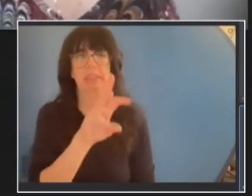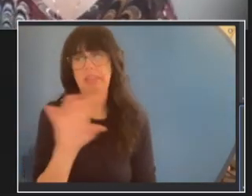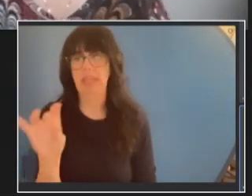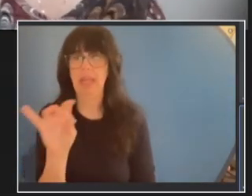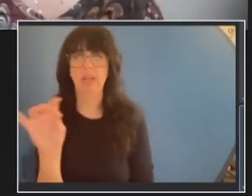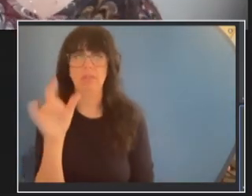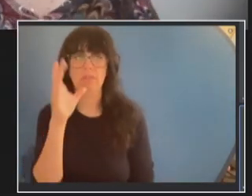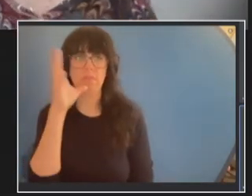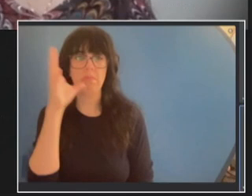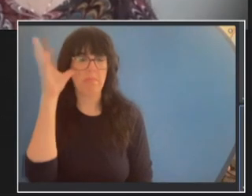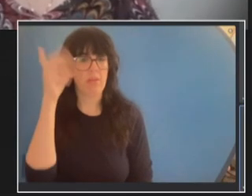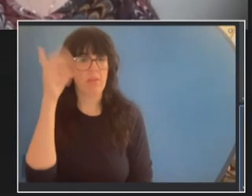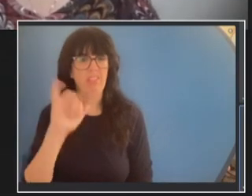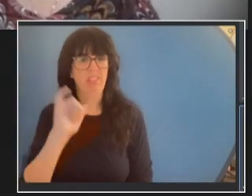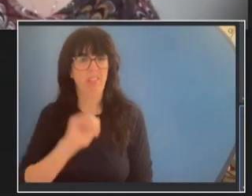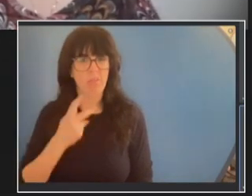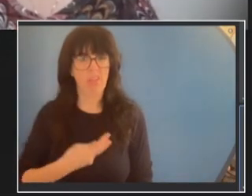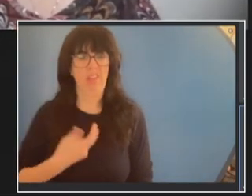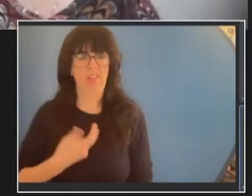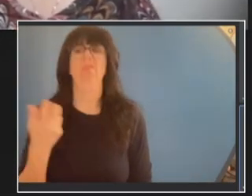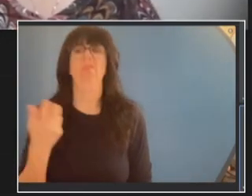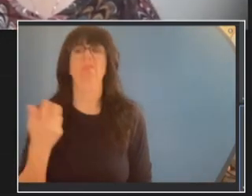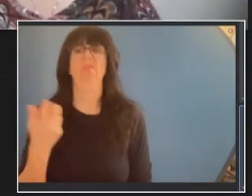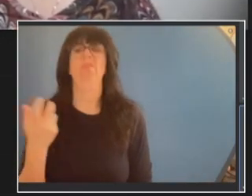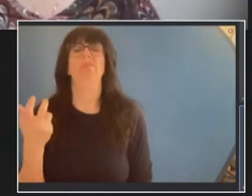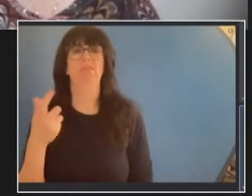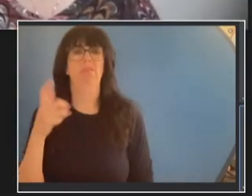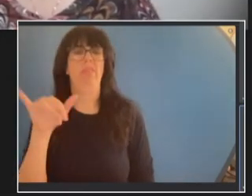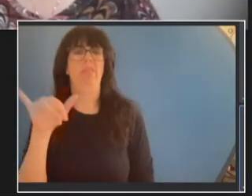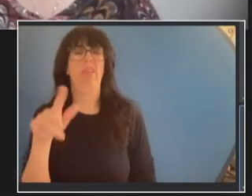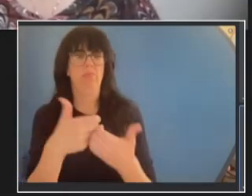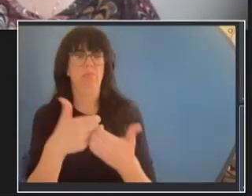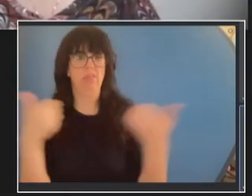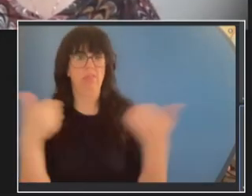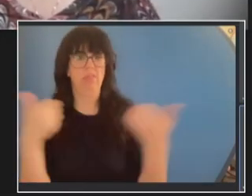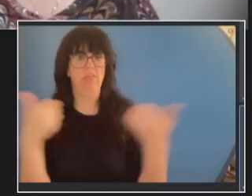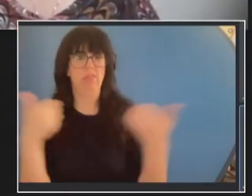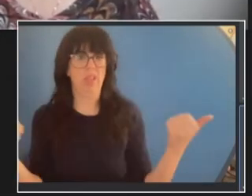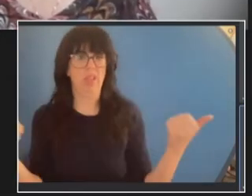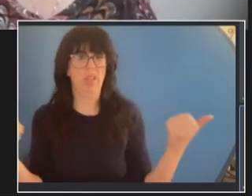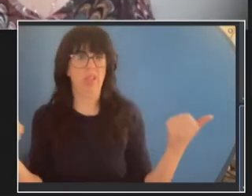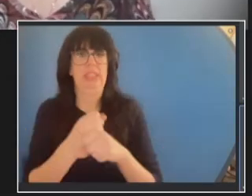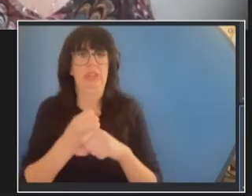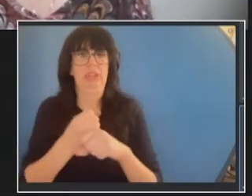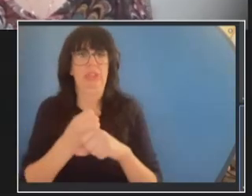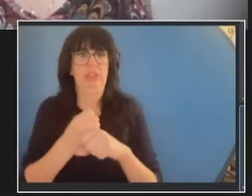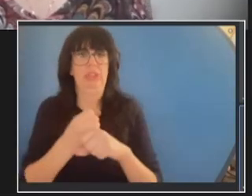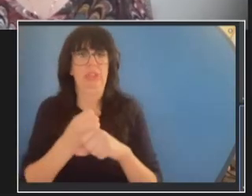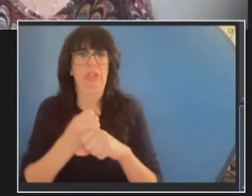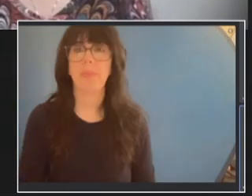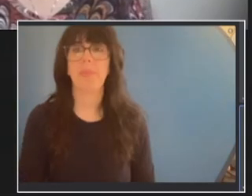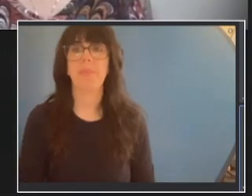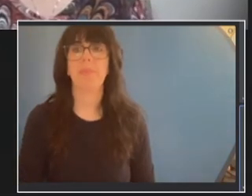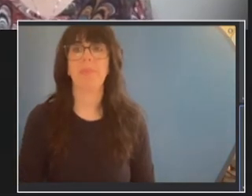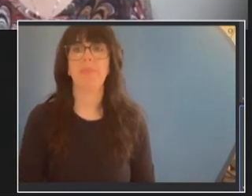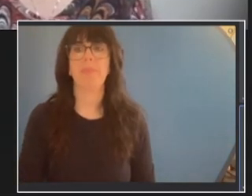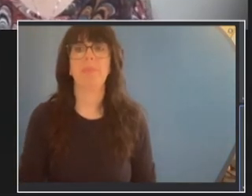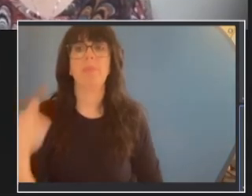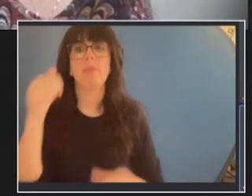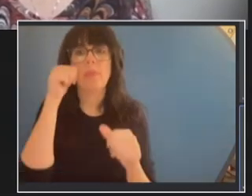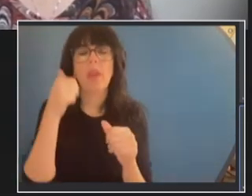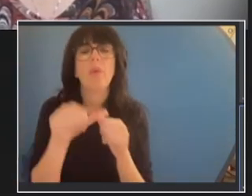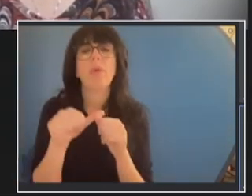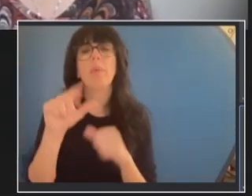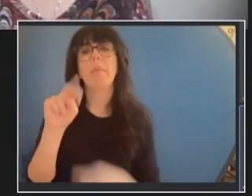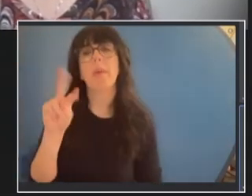grudge about segregation for many years after. I can remember news events from the 1960s. The